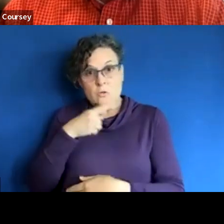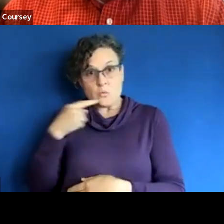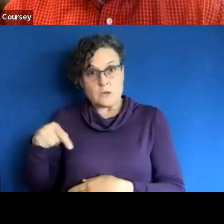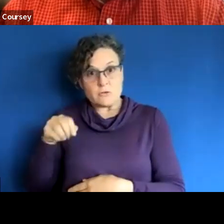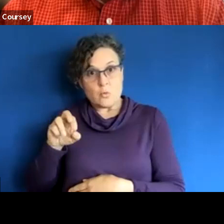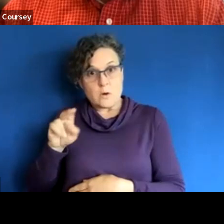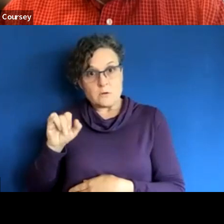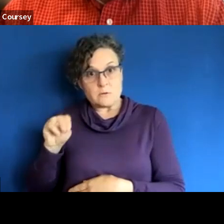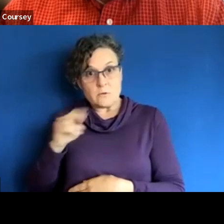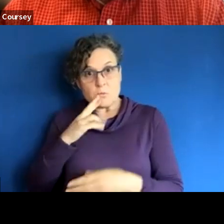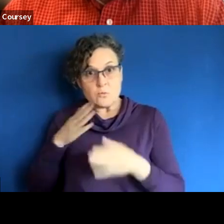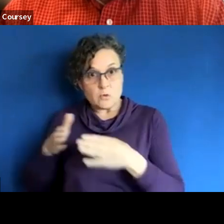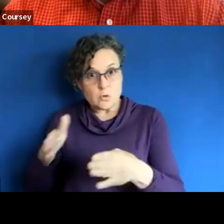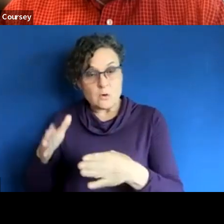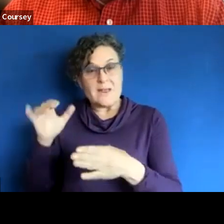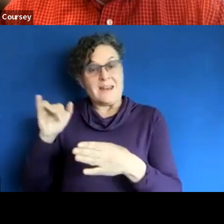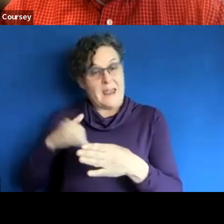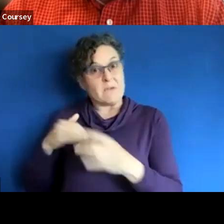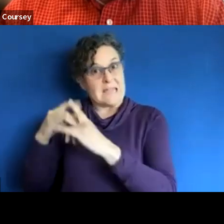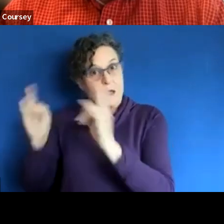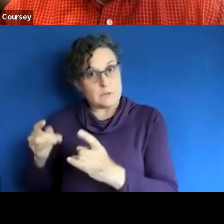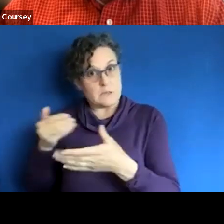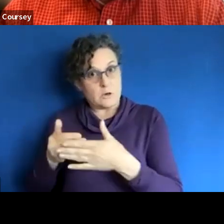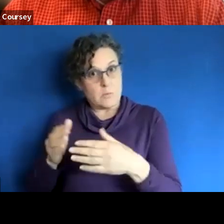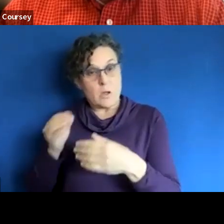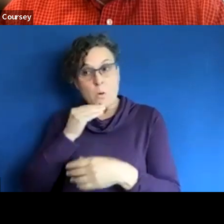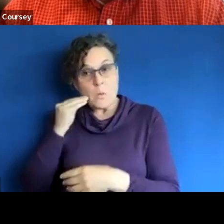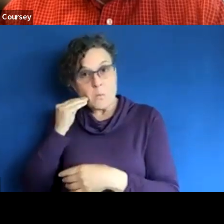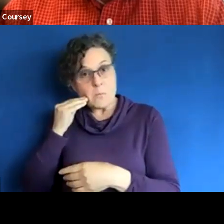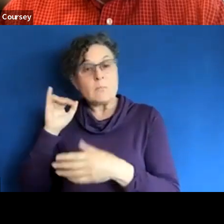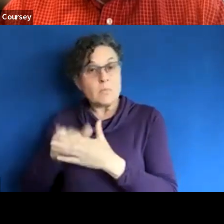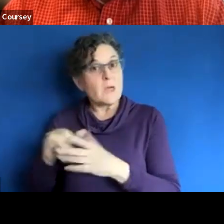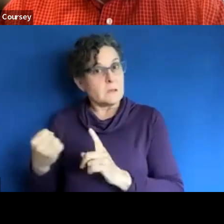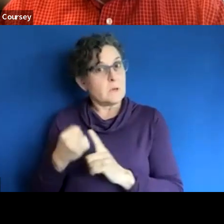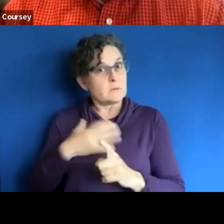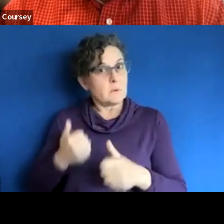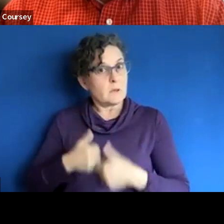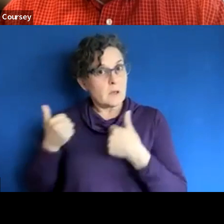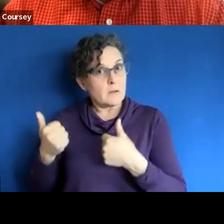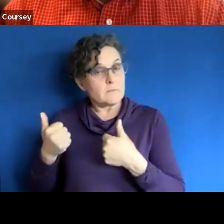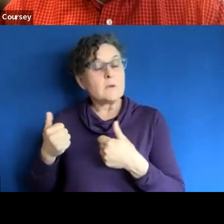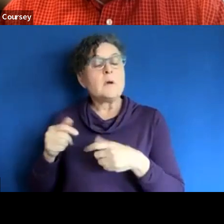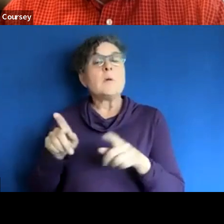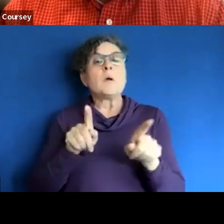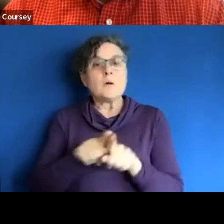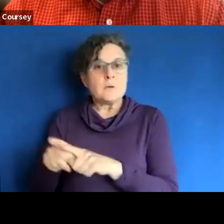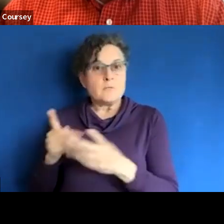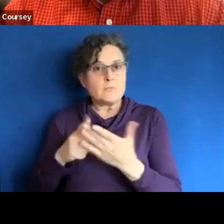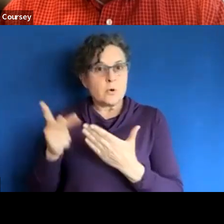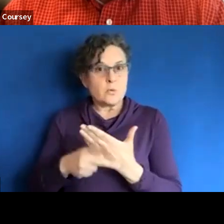that impacts my life daily, and also a homeless solution, a project Home Key, an area where we purchased